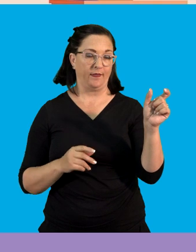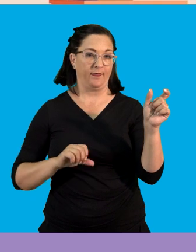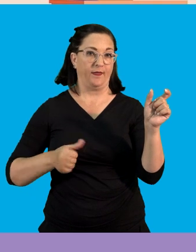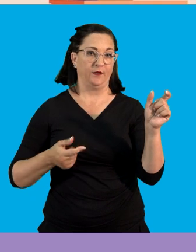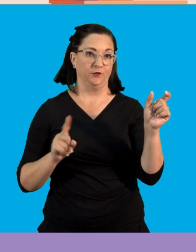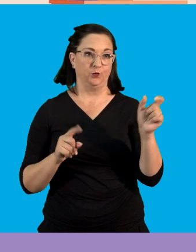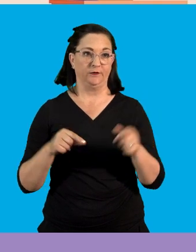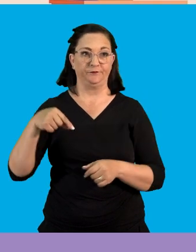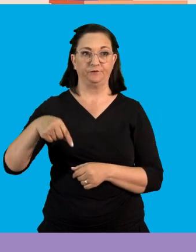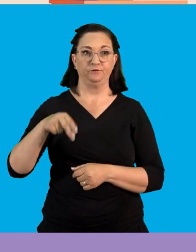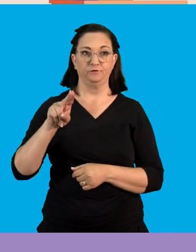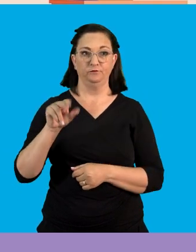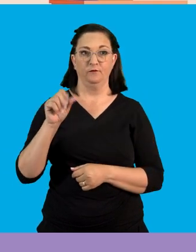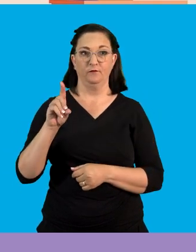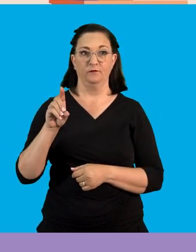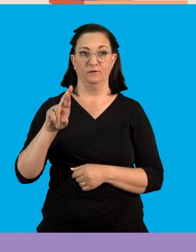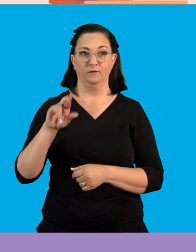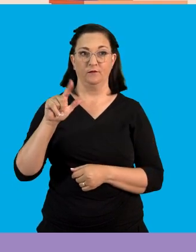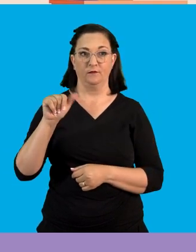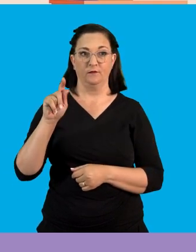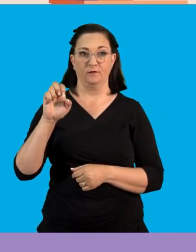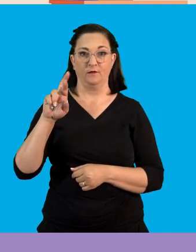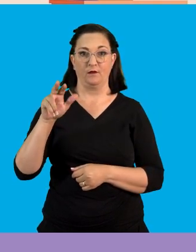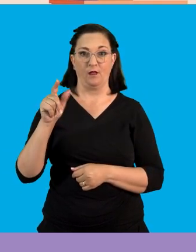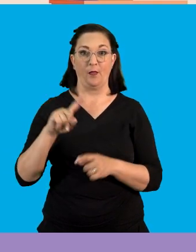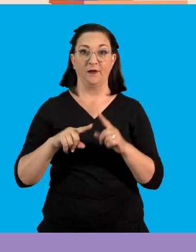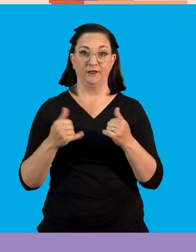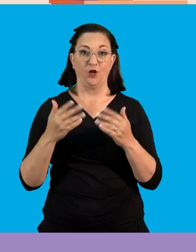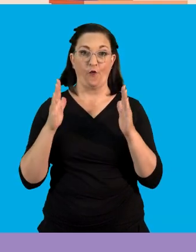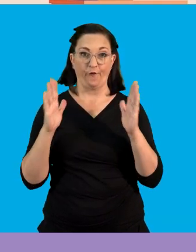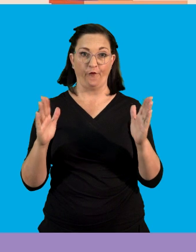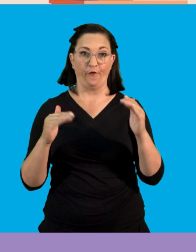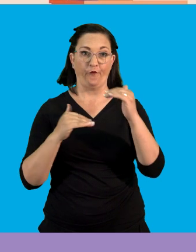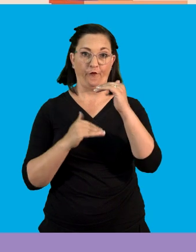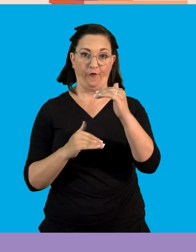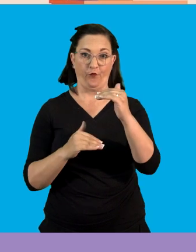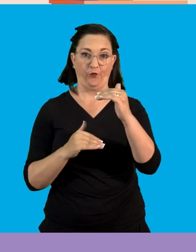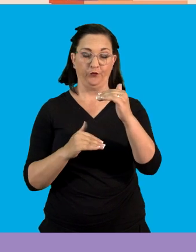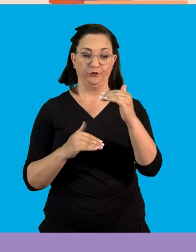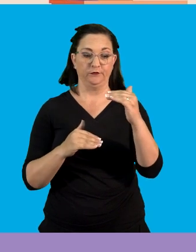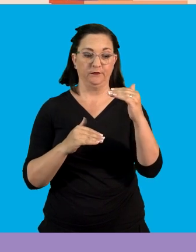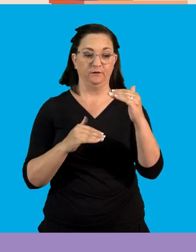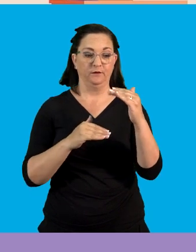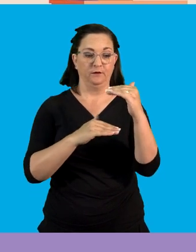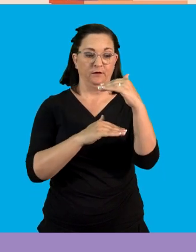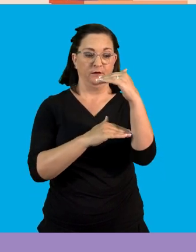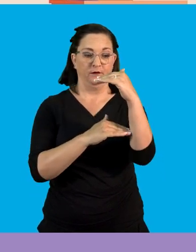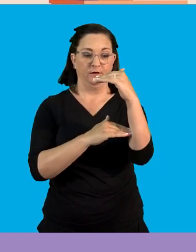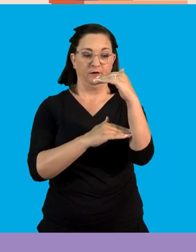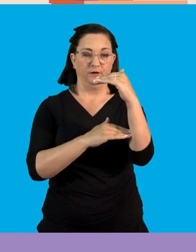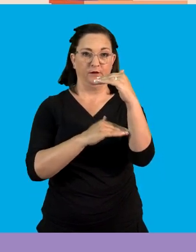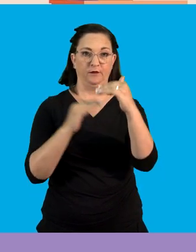Our next word is quadrilateral. The figure that has 4 straight lines joined together to form